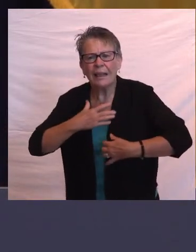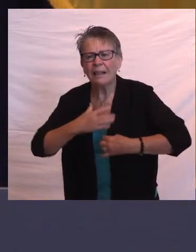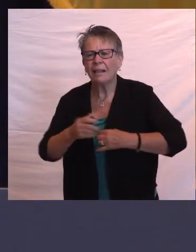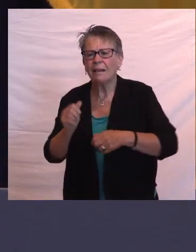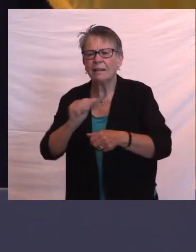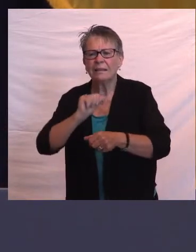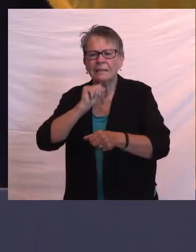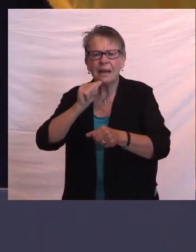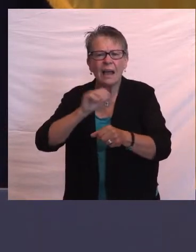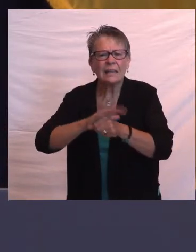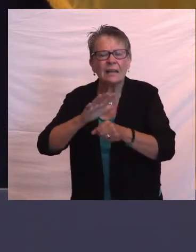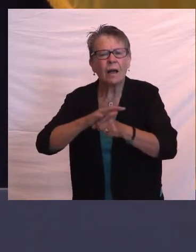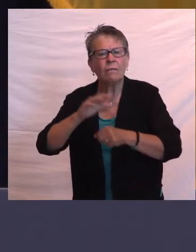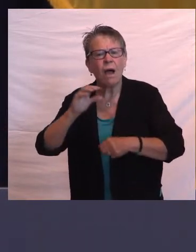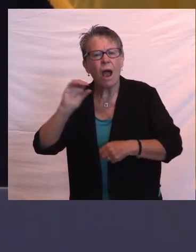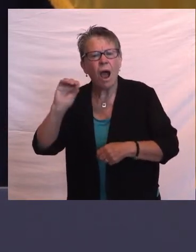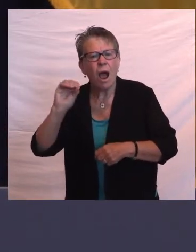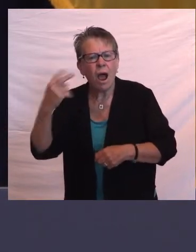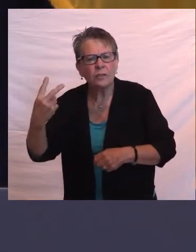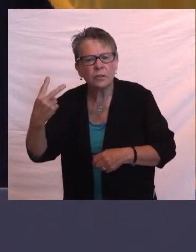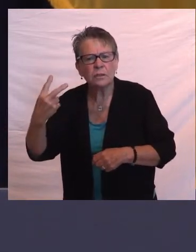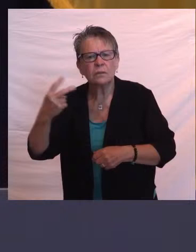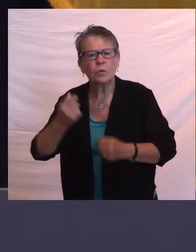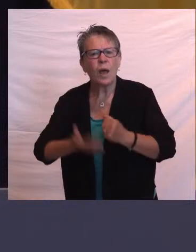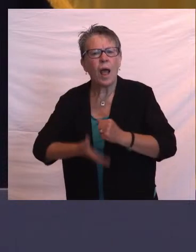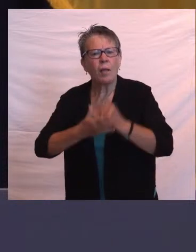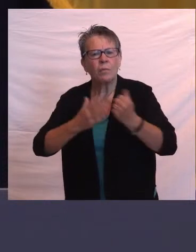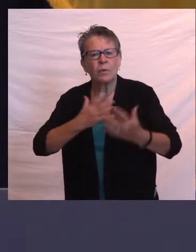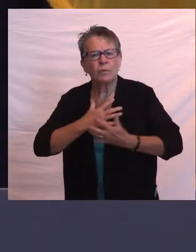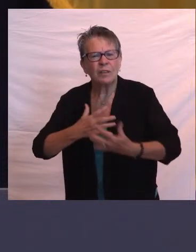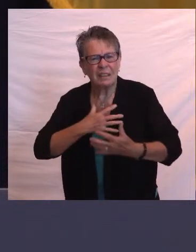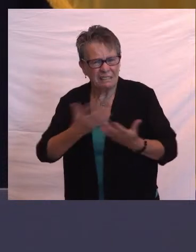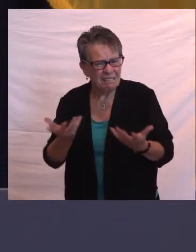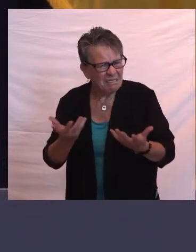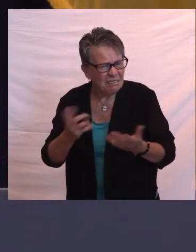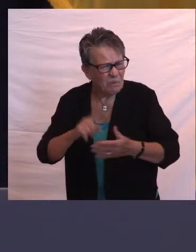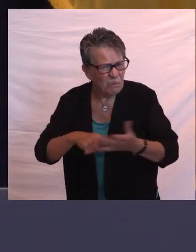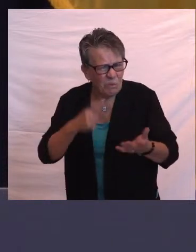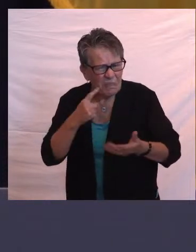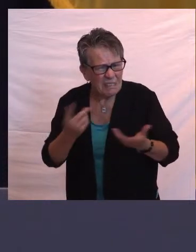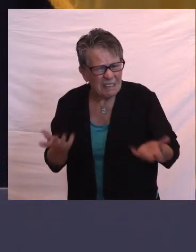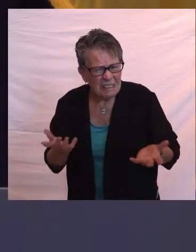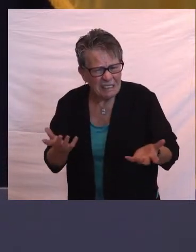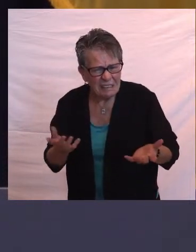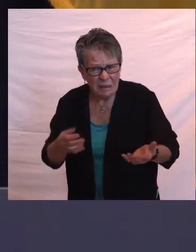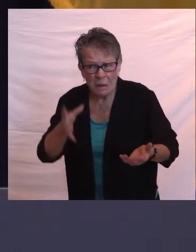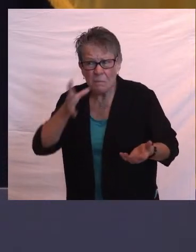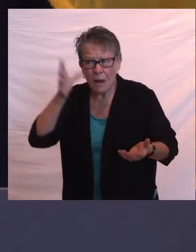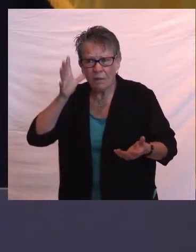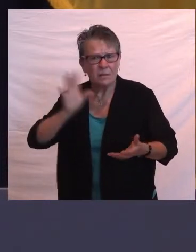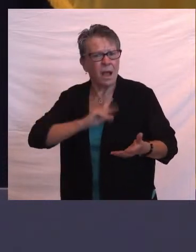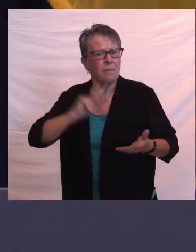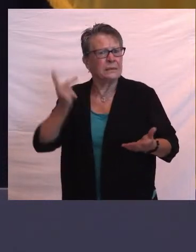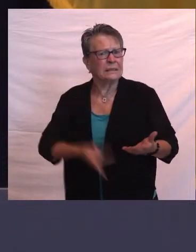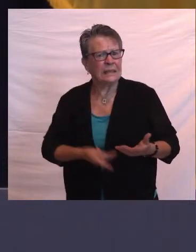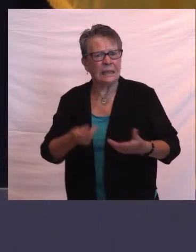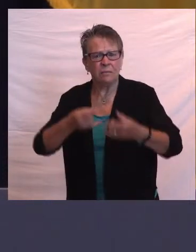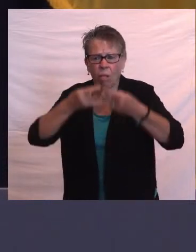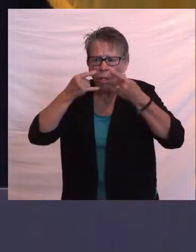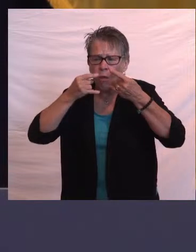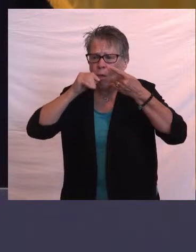say to parents who have these concerns that they believe are legitimate? And finally, now that the booster shot campaign has been